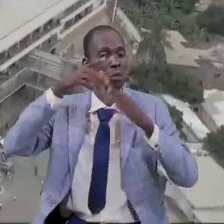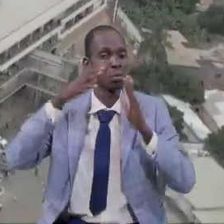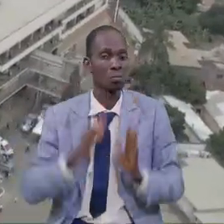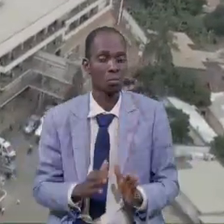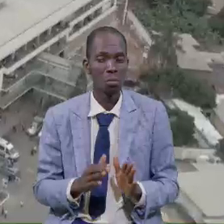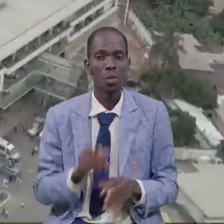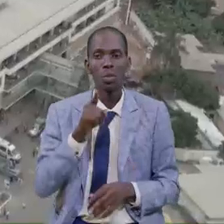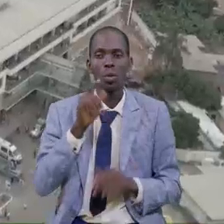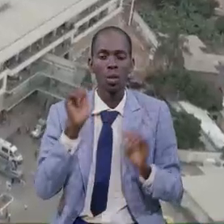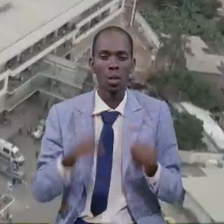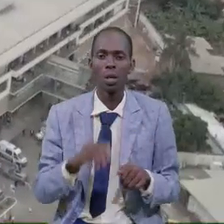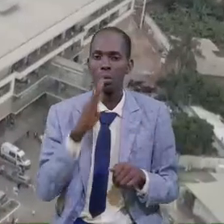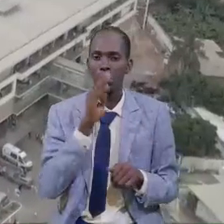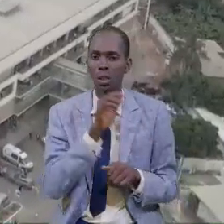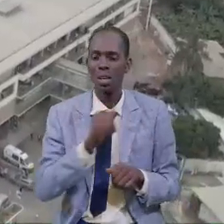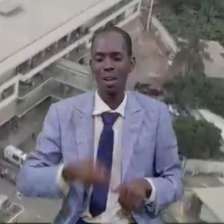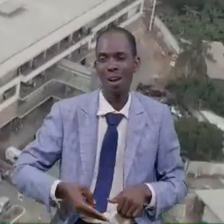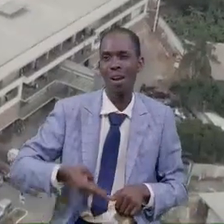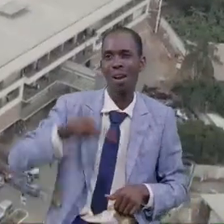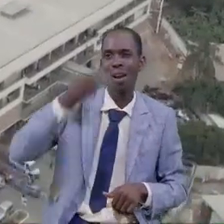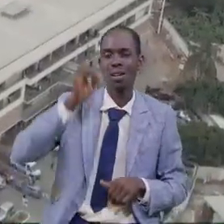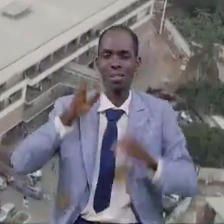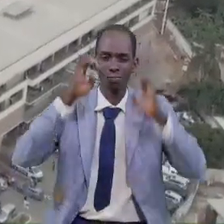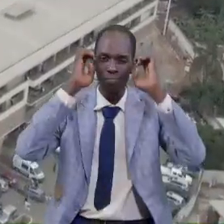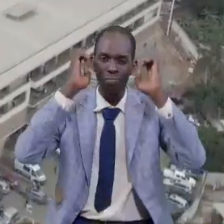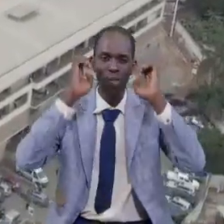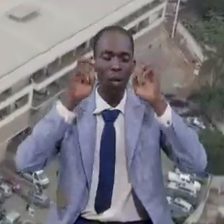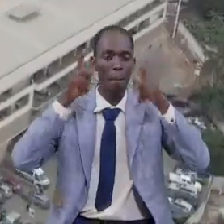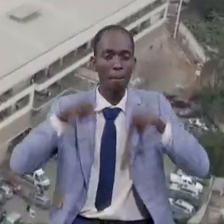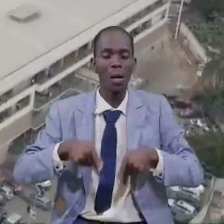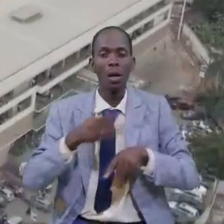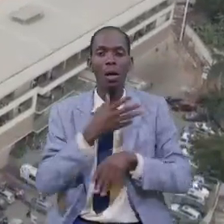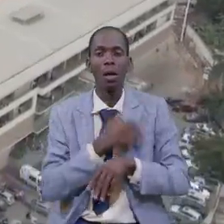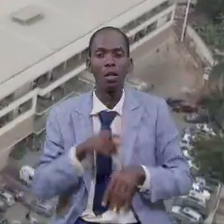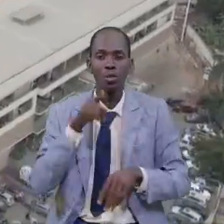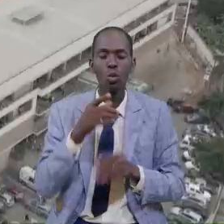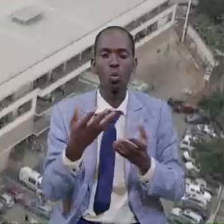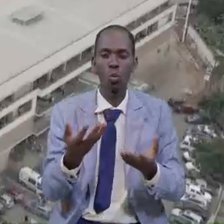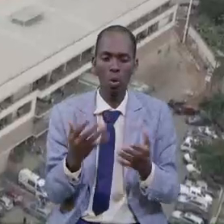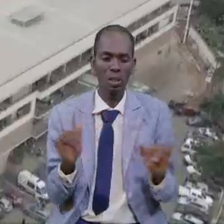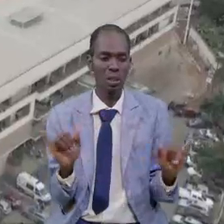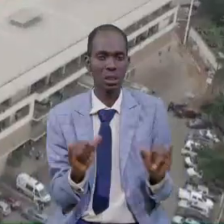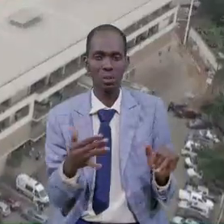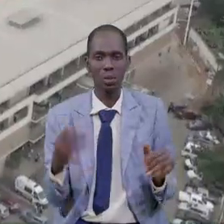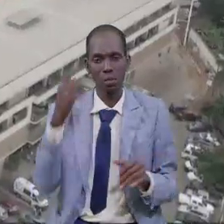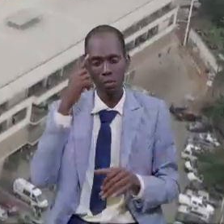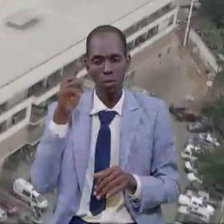highly educated person, and you want this for them, and you want this with them.